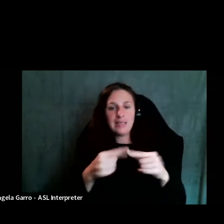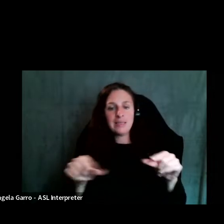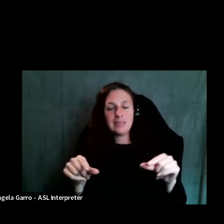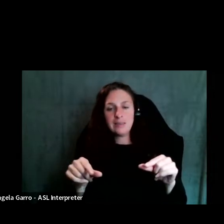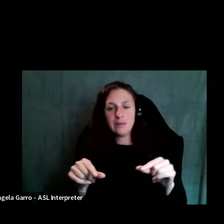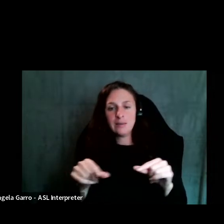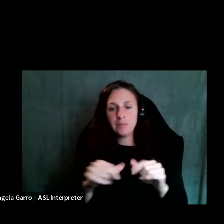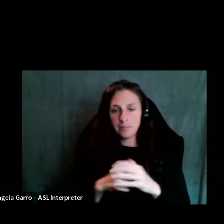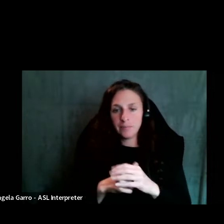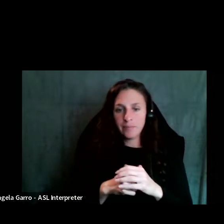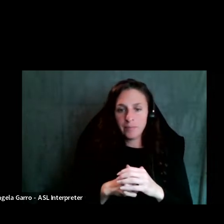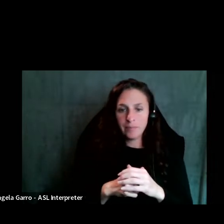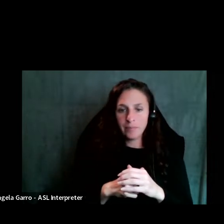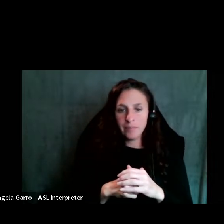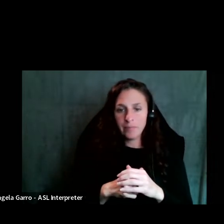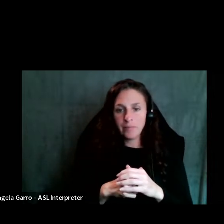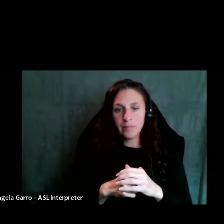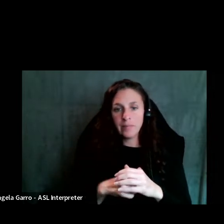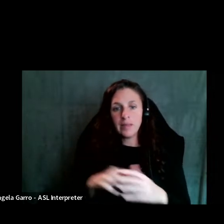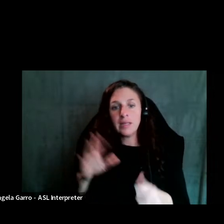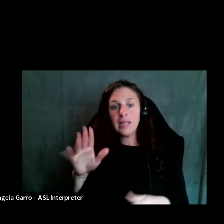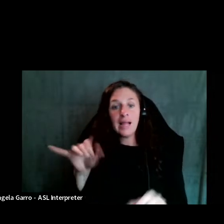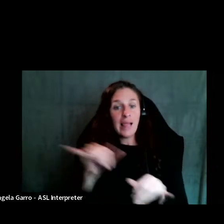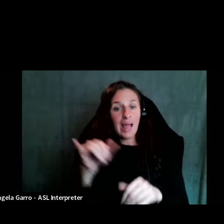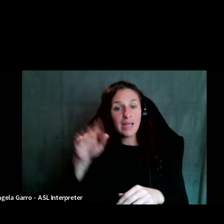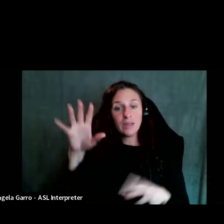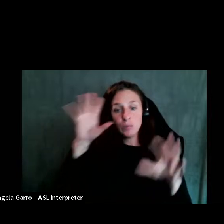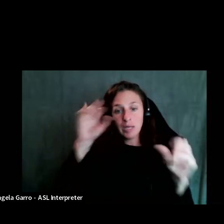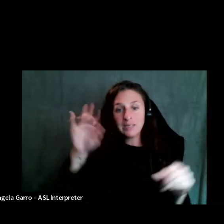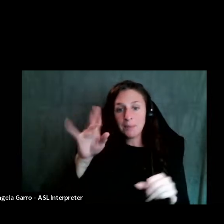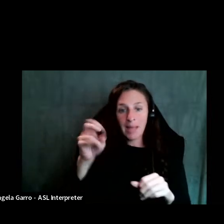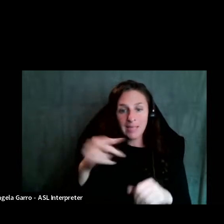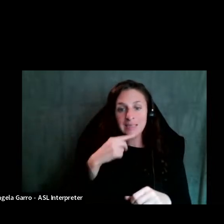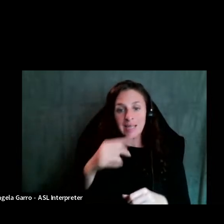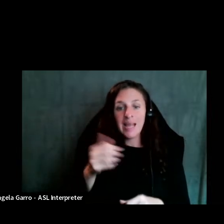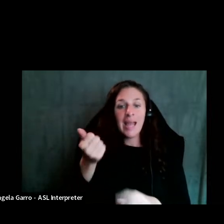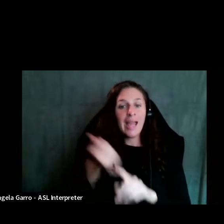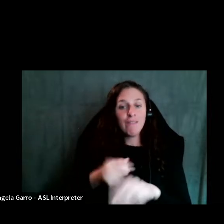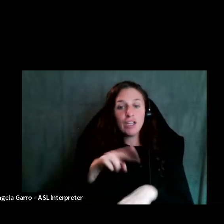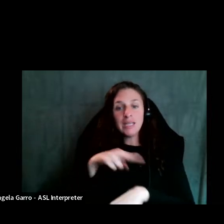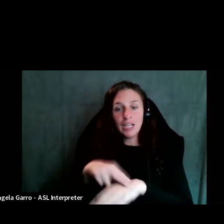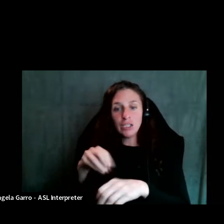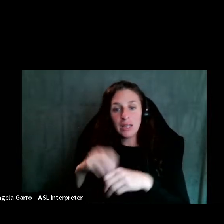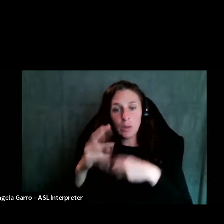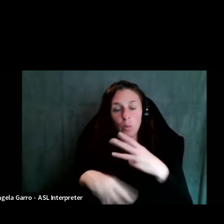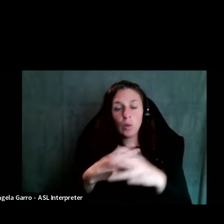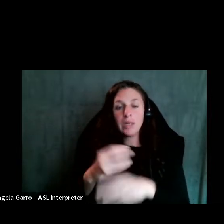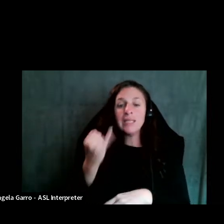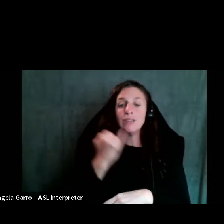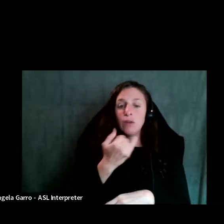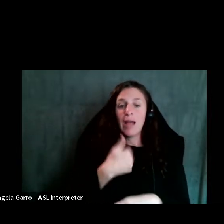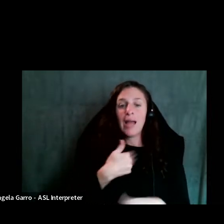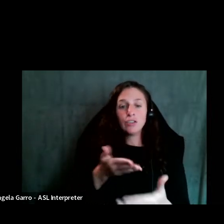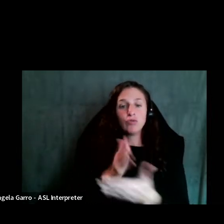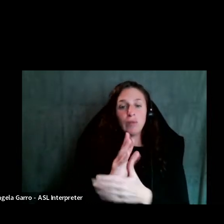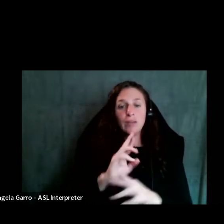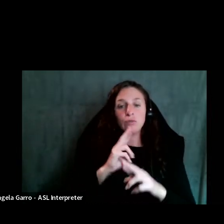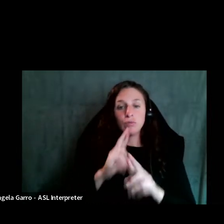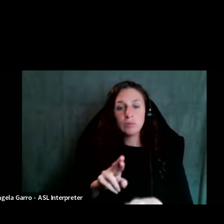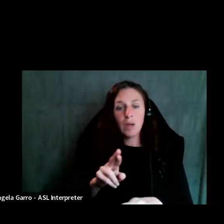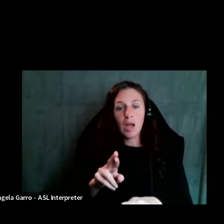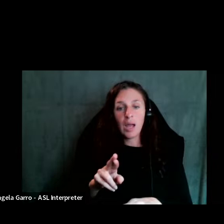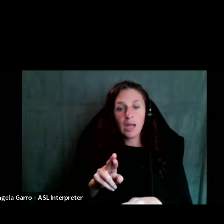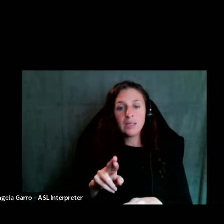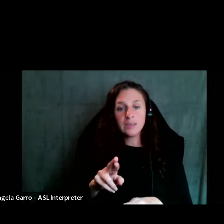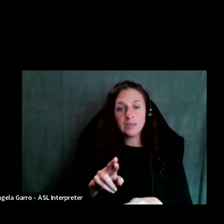thought. Sorry. As President Biden said, like every nation in the world, Israel has the right to respond. Indeed, it